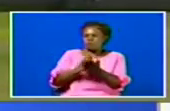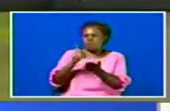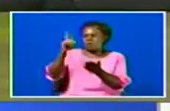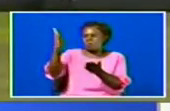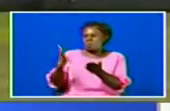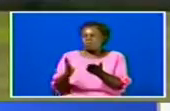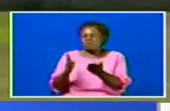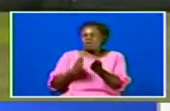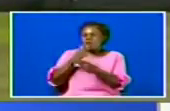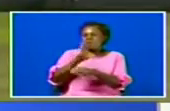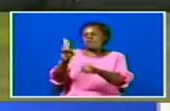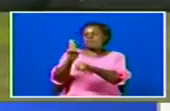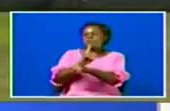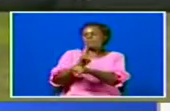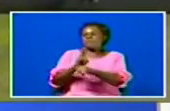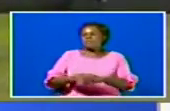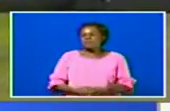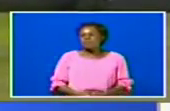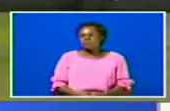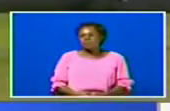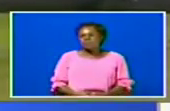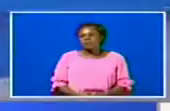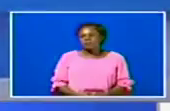50 overs was used.